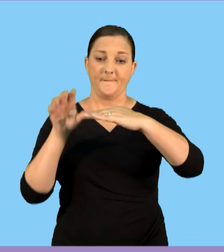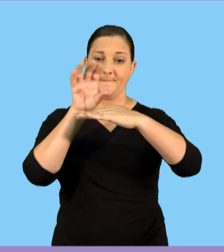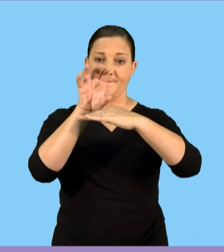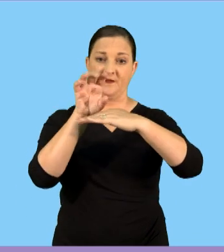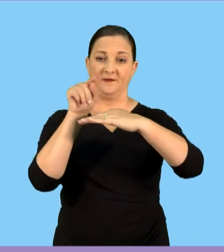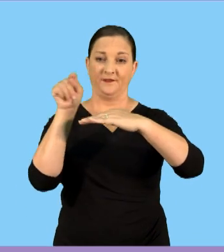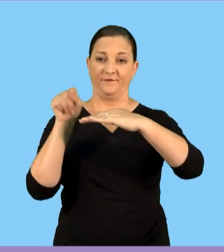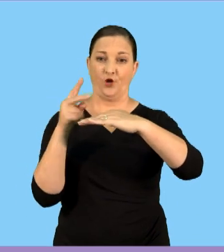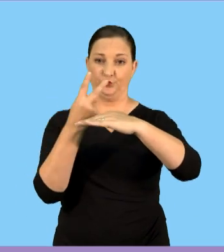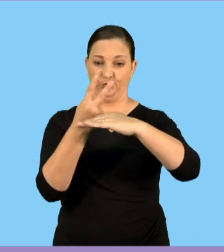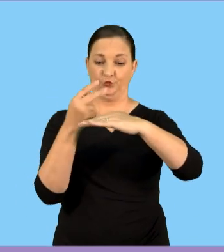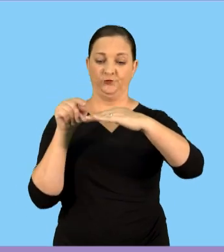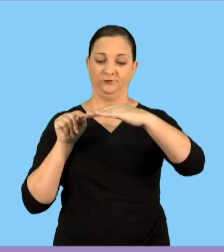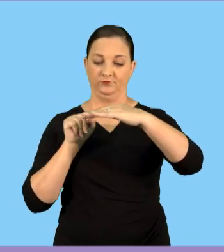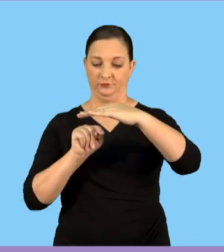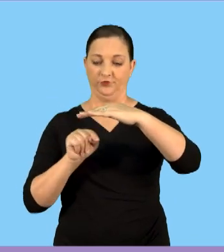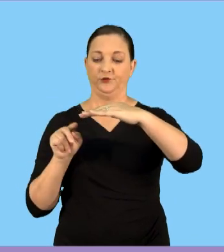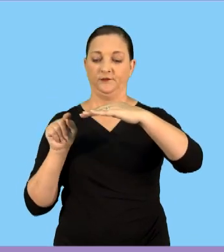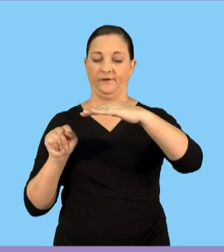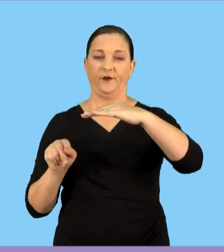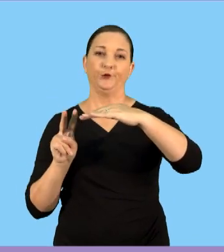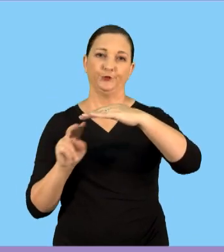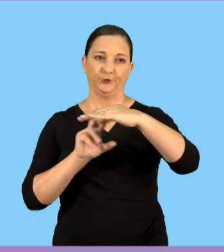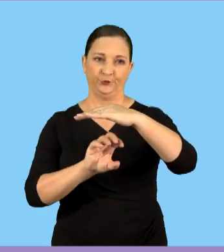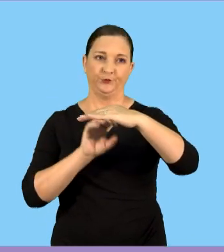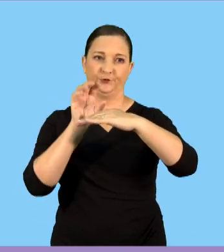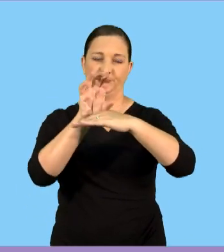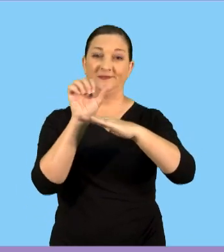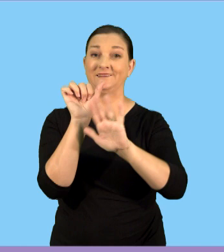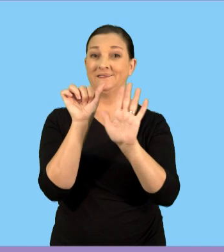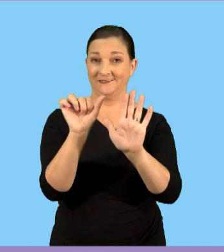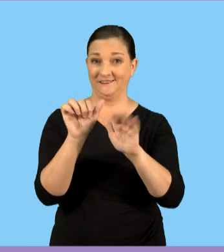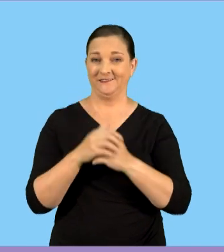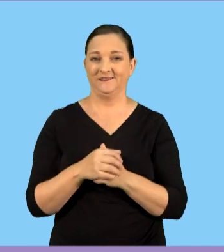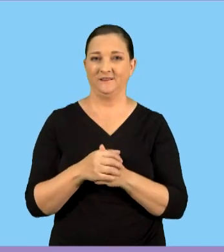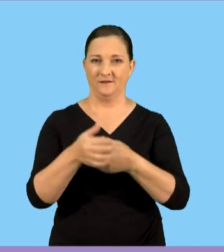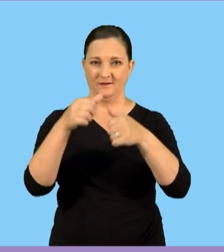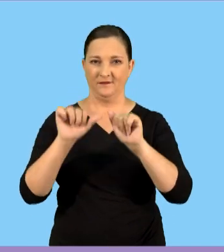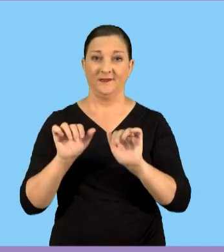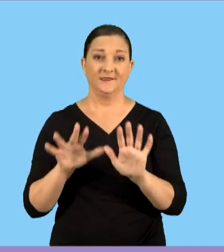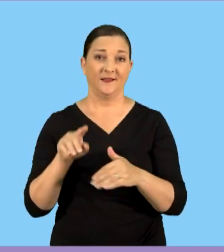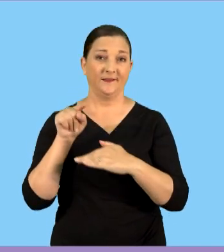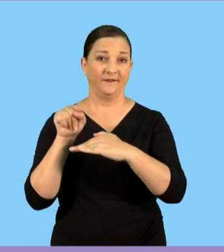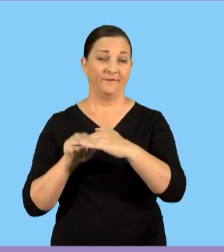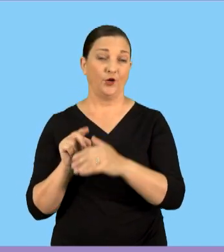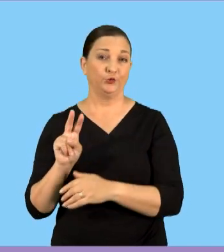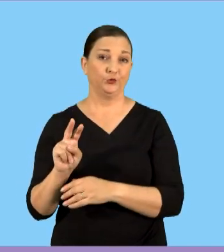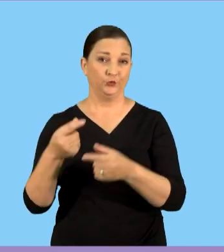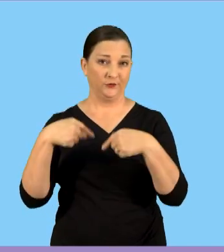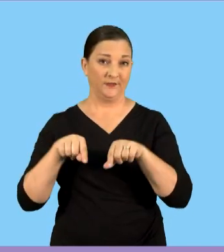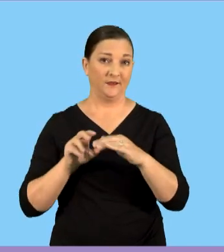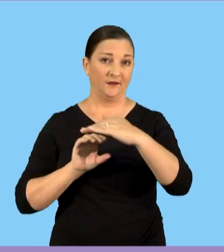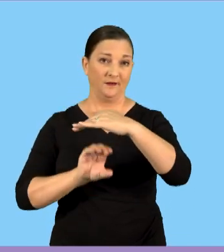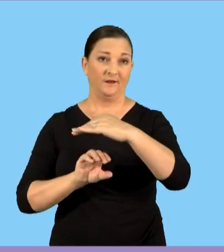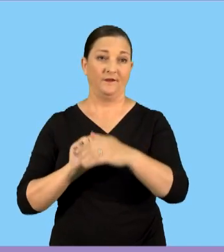the denominator by 2. So 12 divided by 2, that is going to give us 6, and 10 divided by 2, that